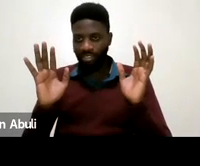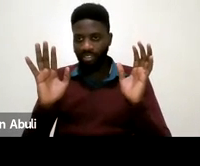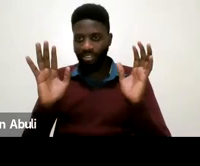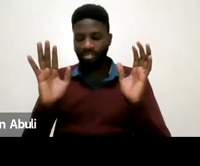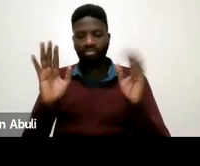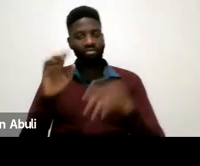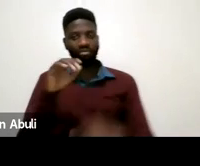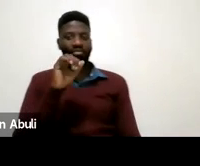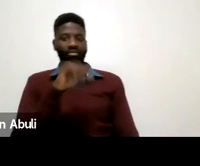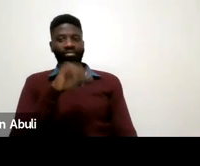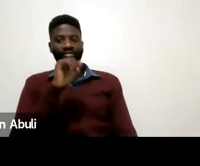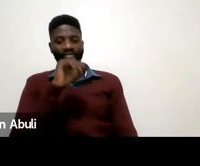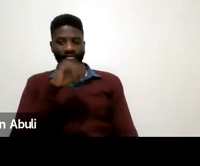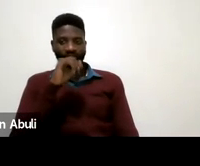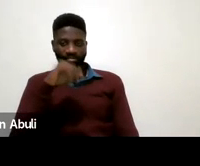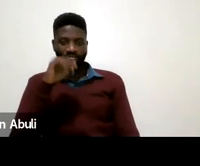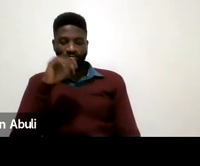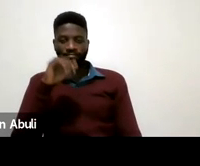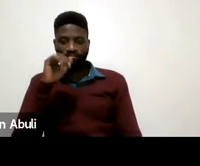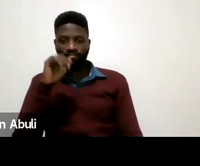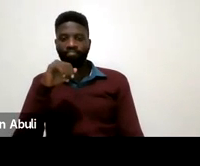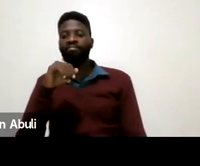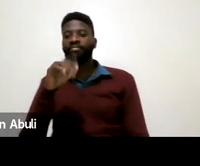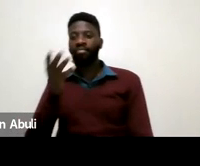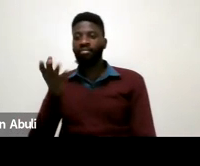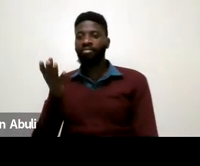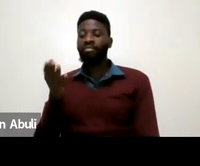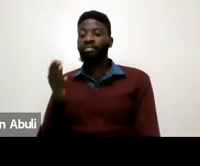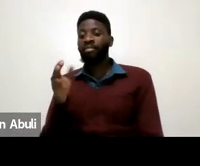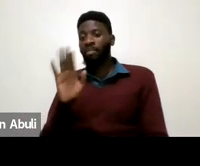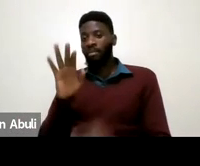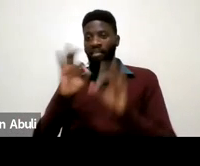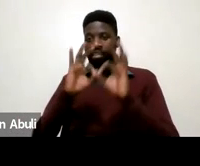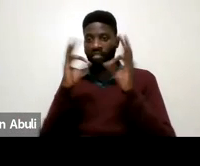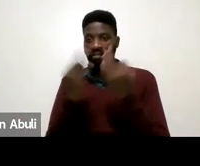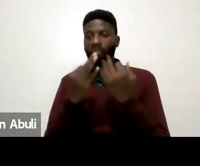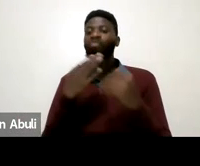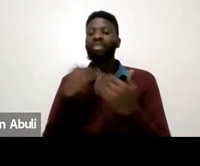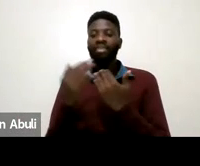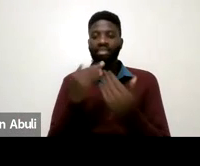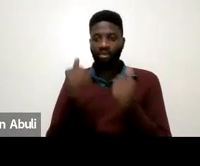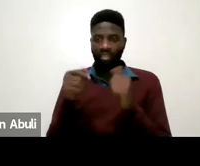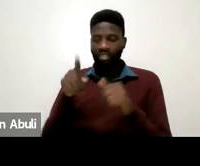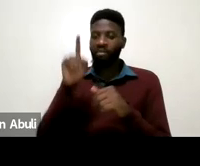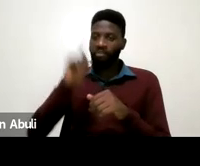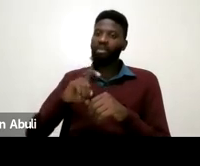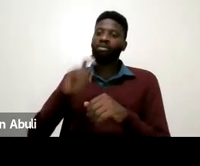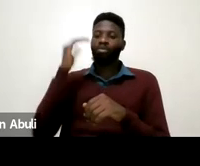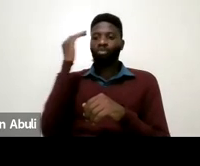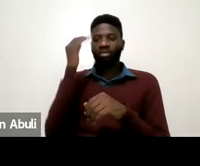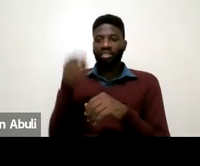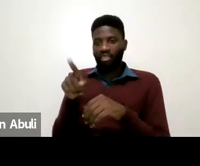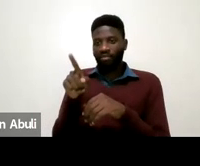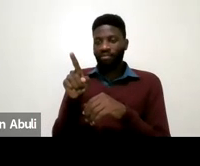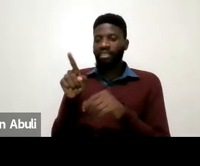Yes. Yes. There is some proportion about the family you want to take care of. And it is a lot to do with what you have